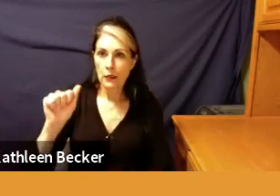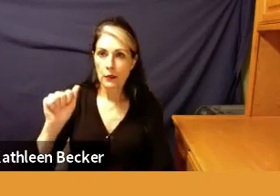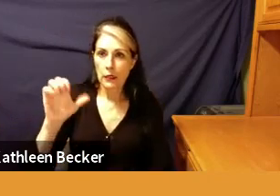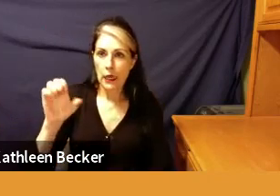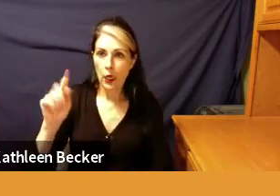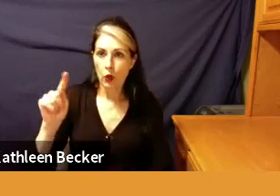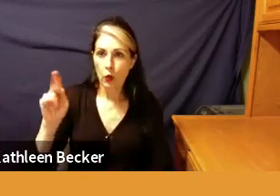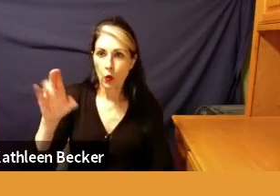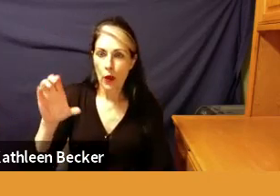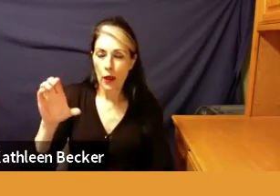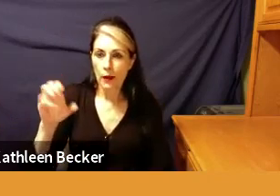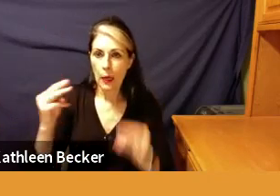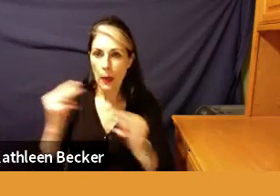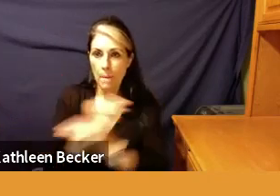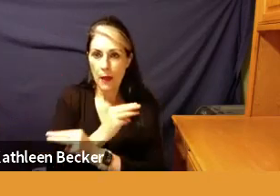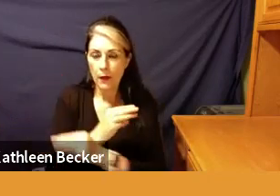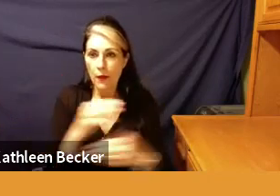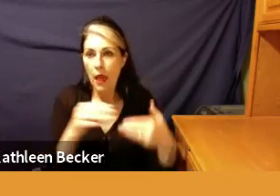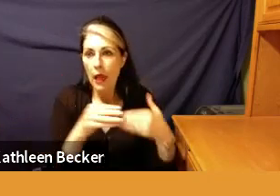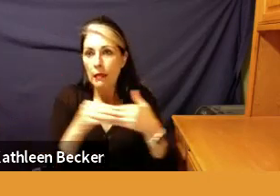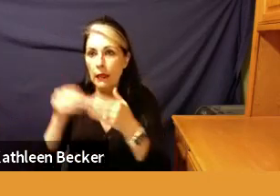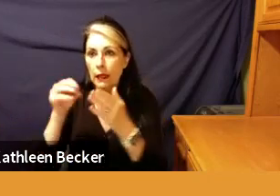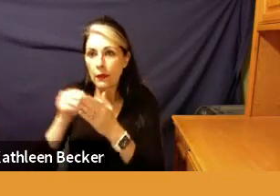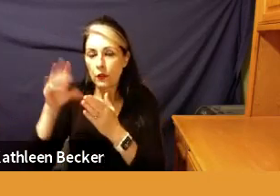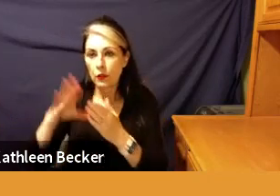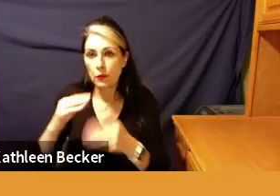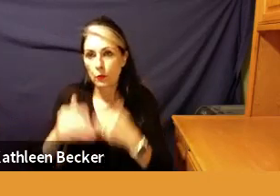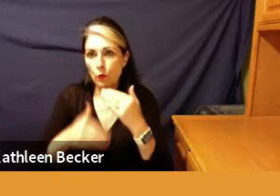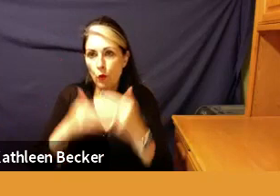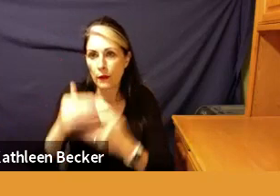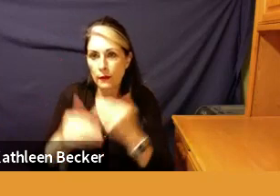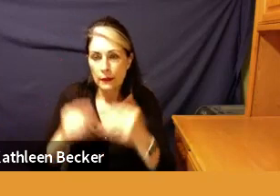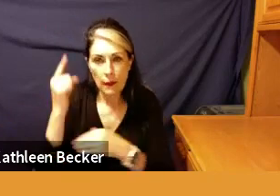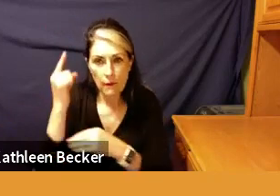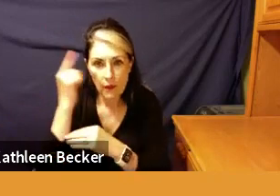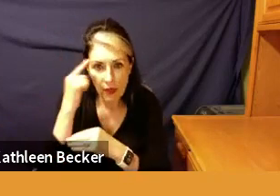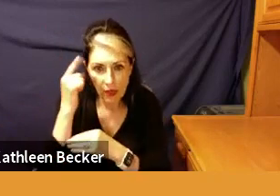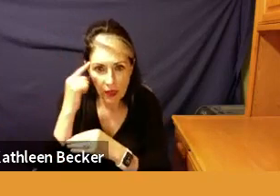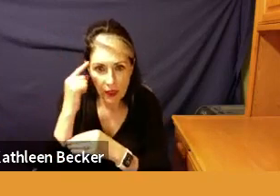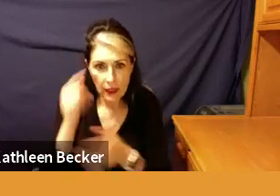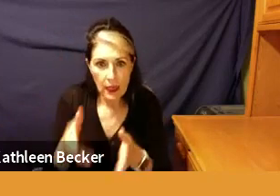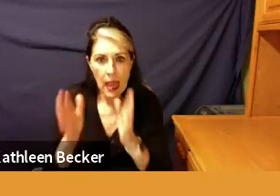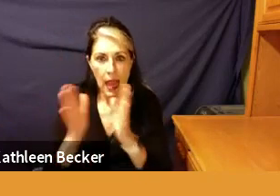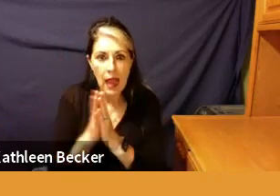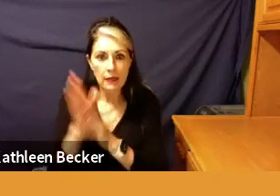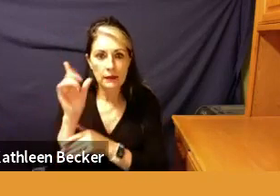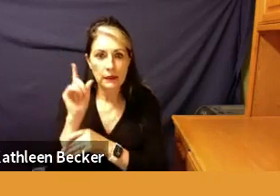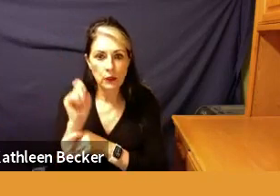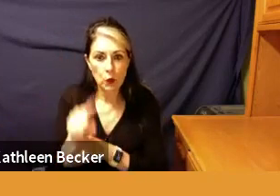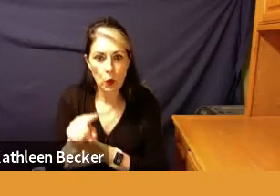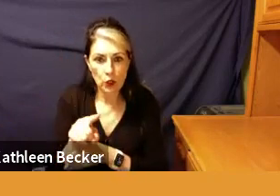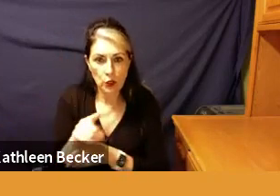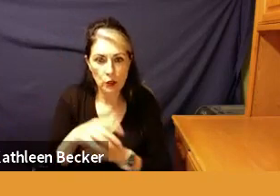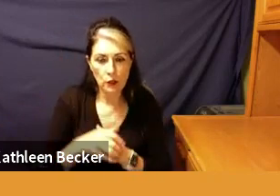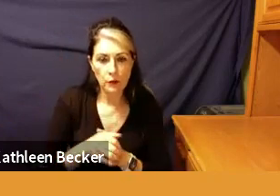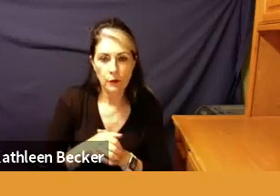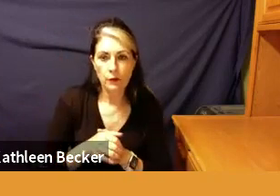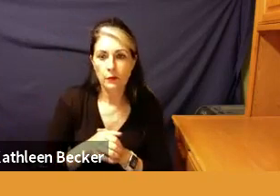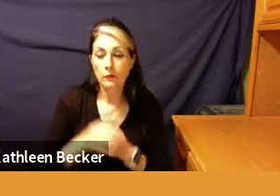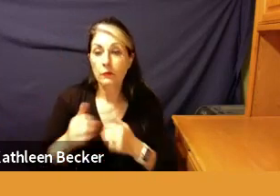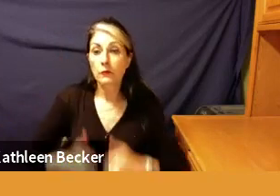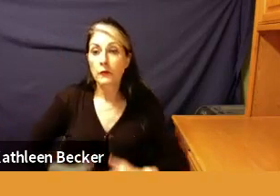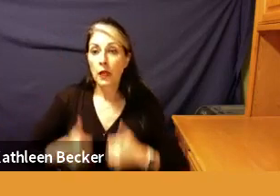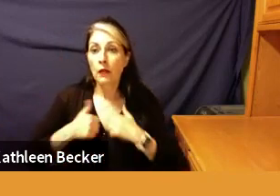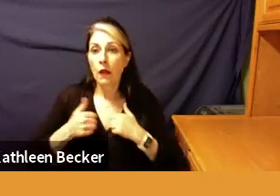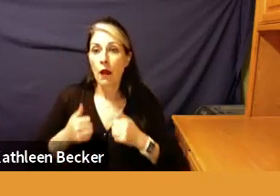that they lead the students through a process of thinking by asking questions. The live